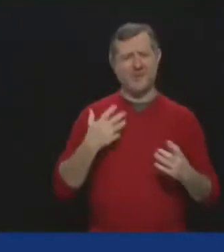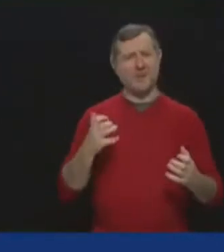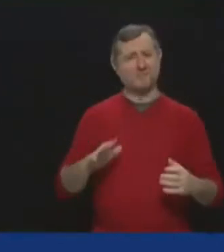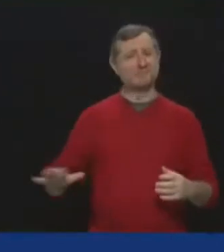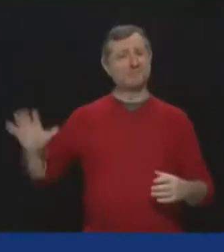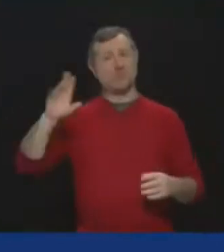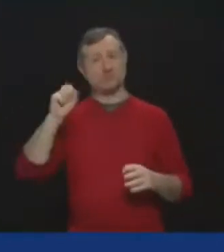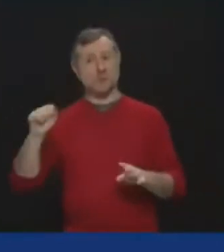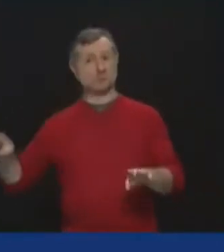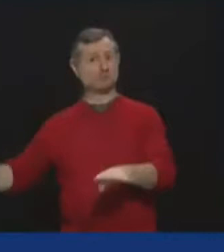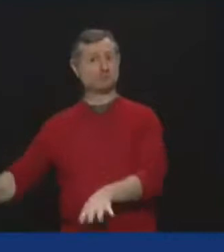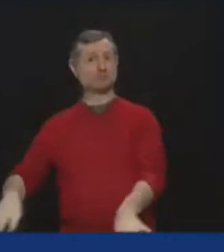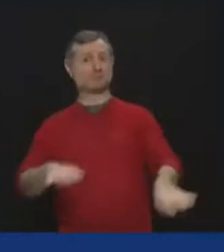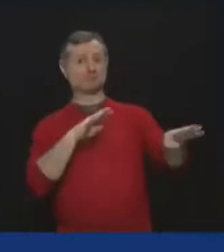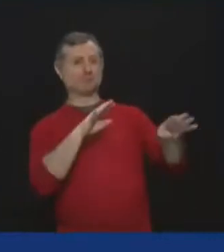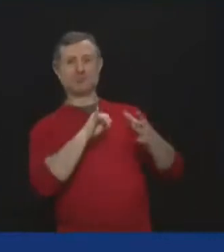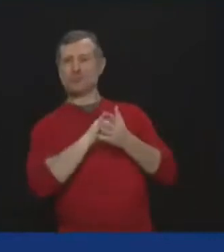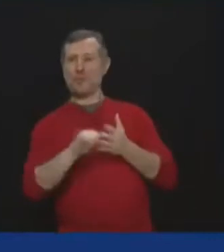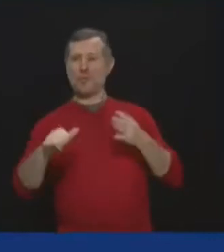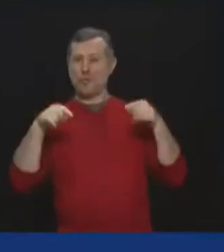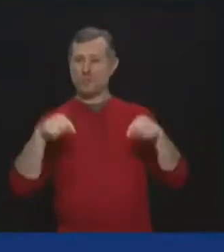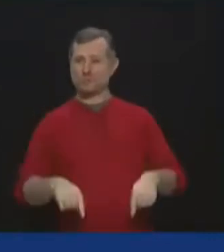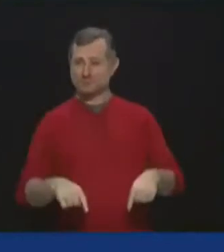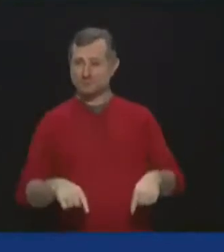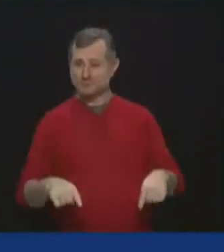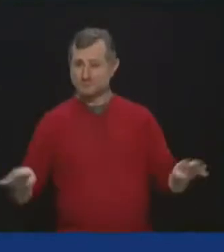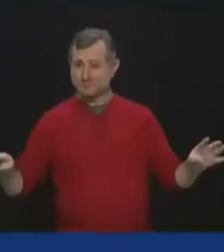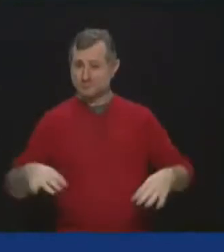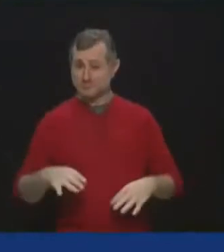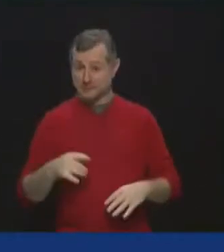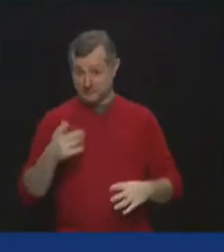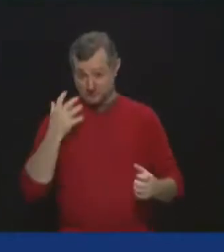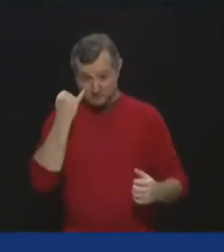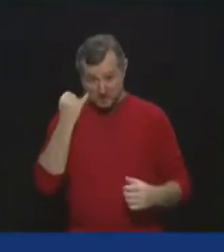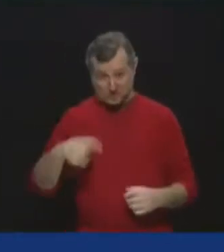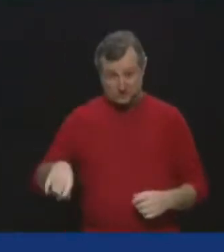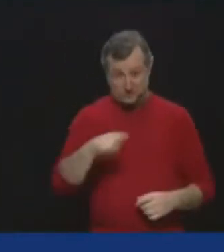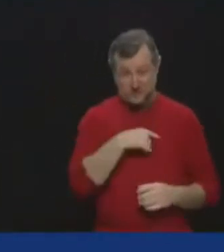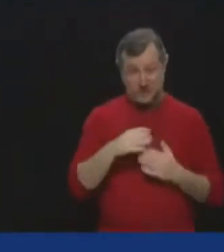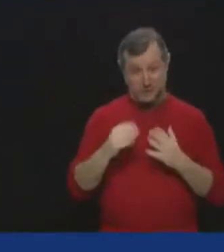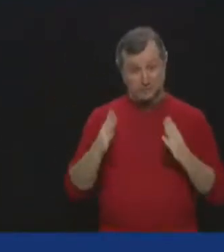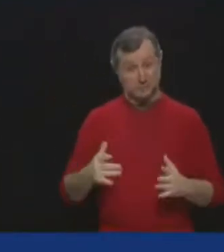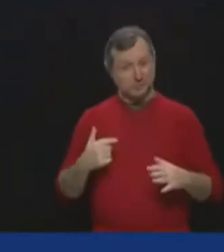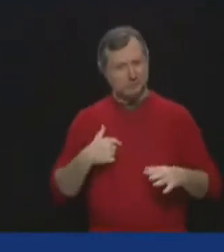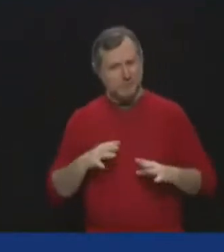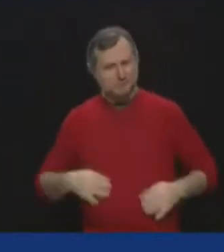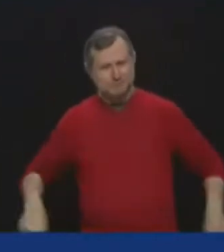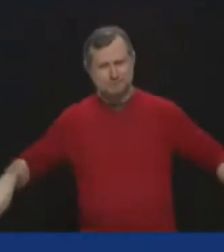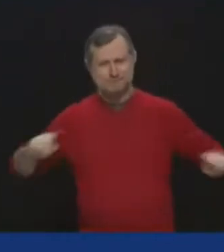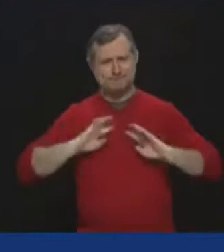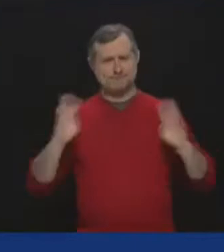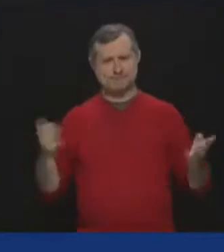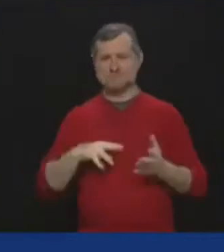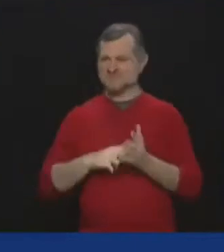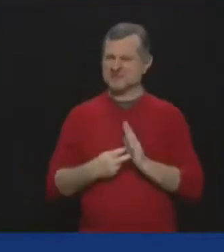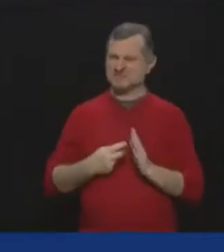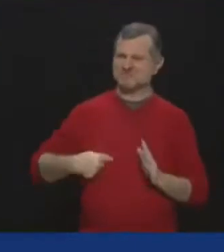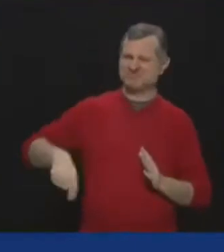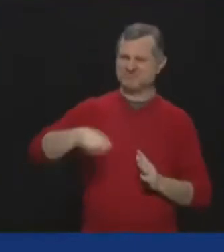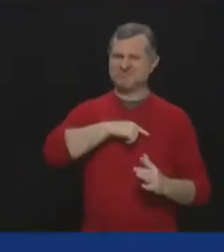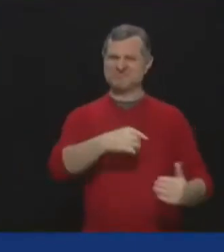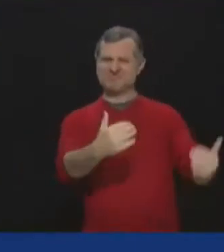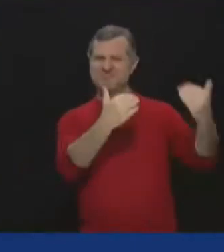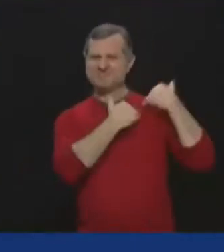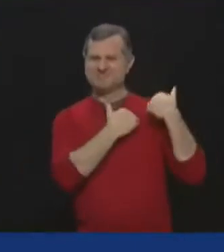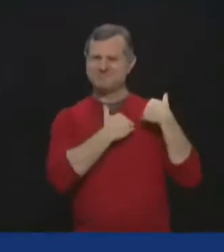state that gives you a leadership team that looks like this, it is incumbent upon us to be very